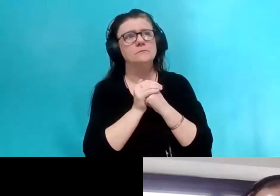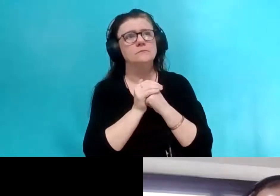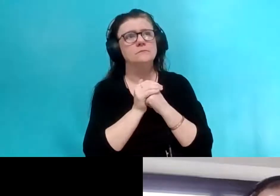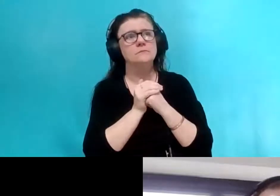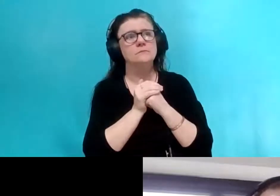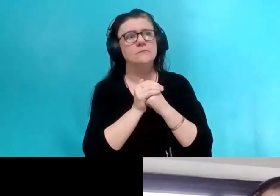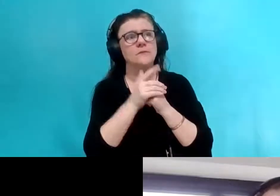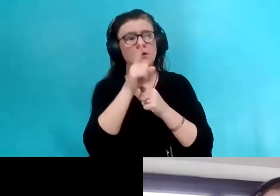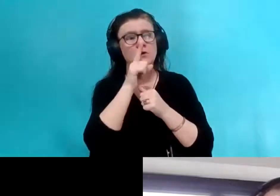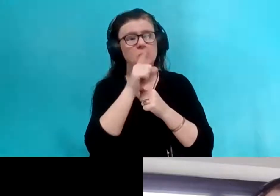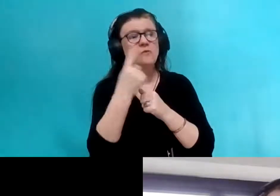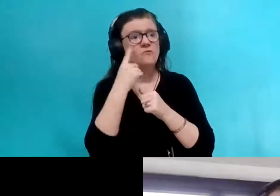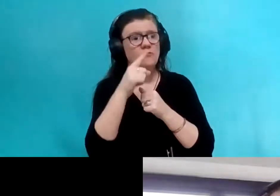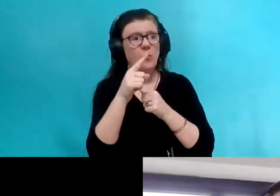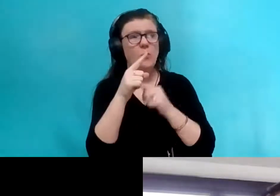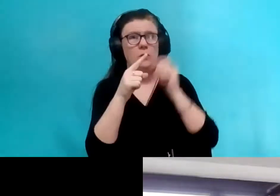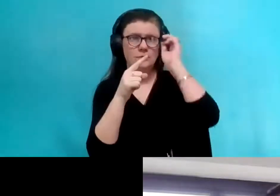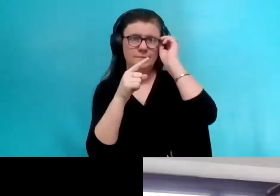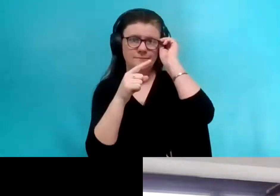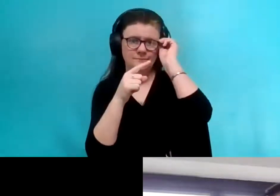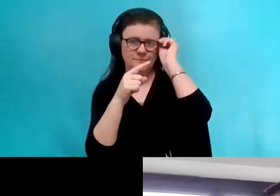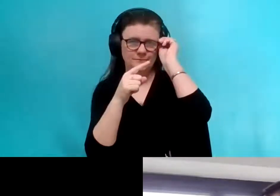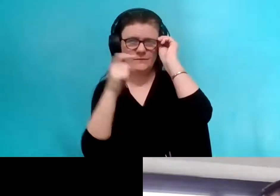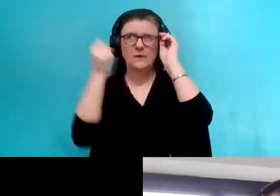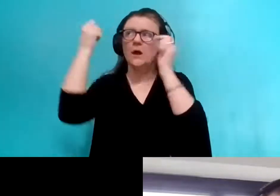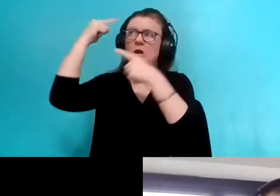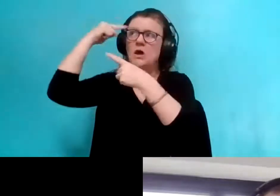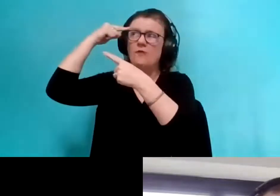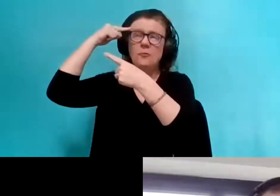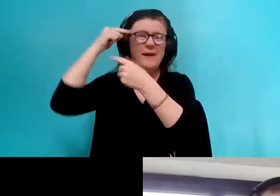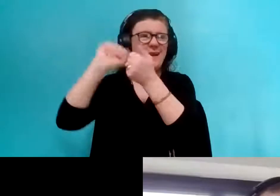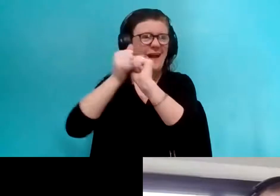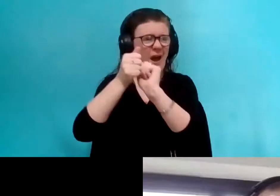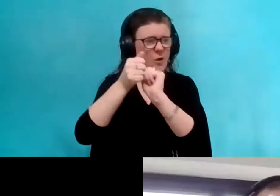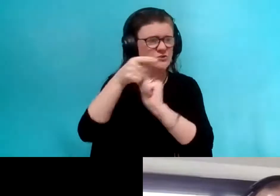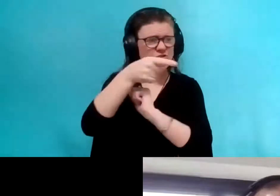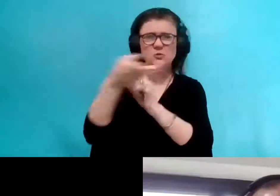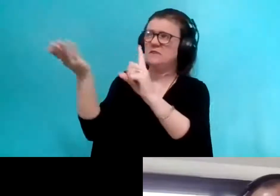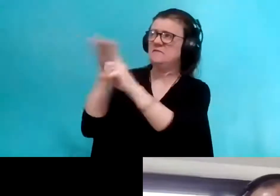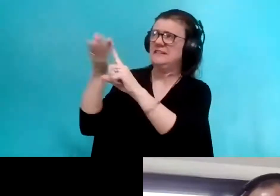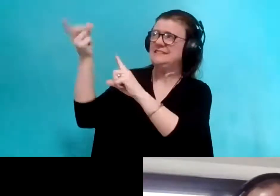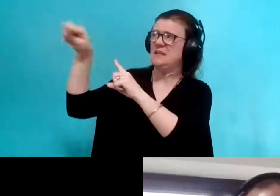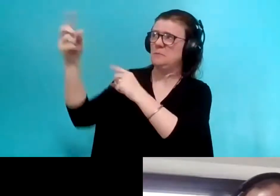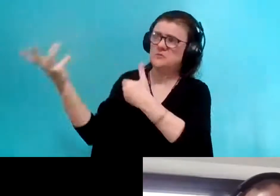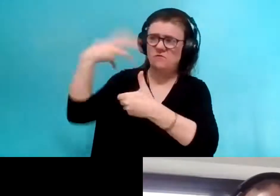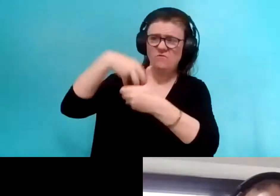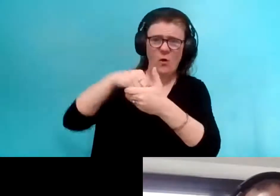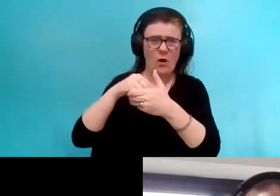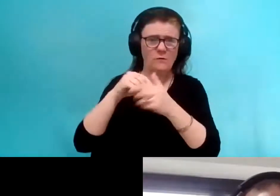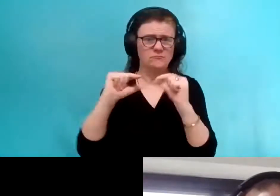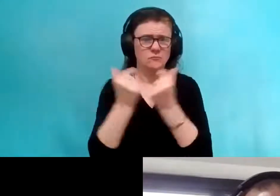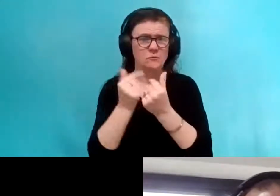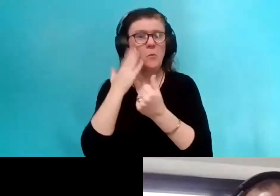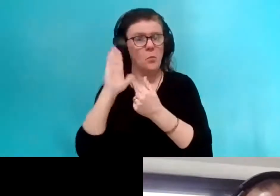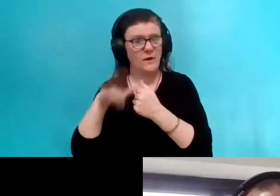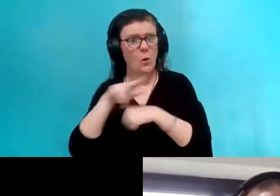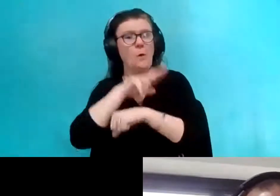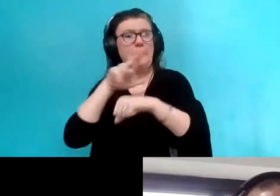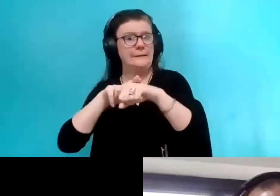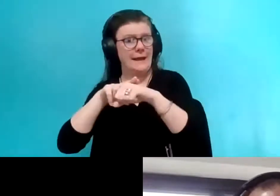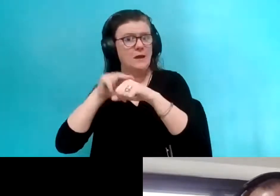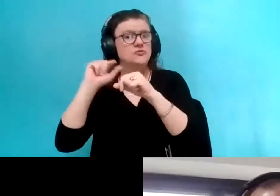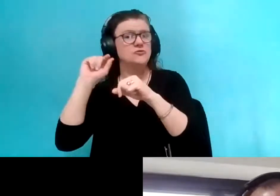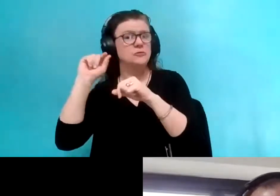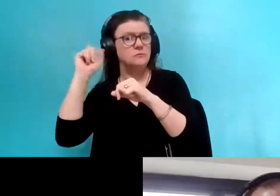a priority on the agenda of the government stakeholders that were part of the group, given we know how stretched national statistical